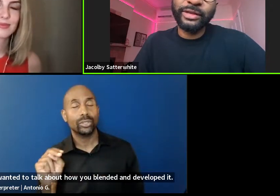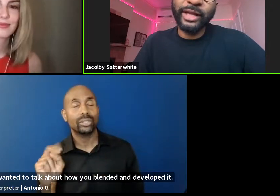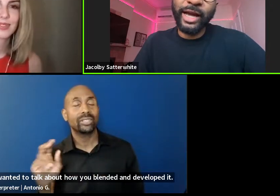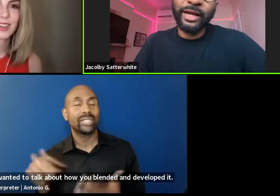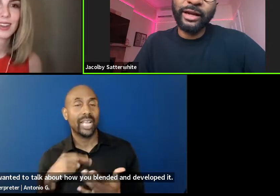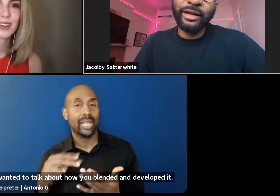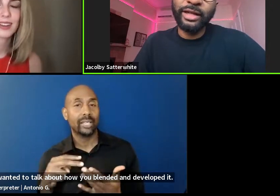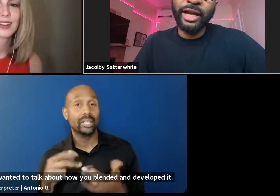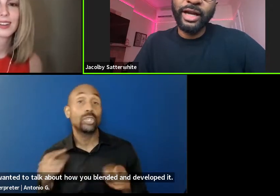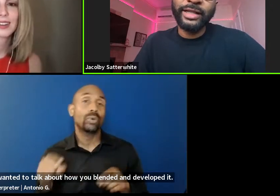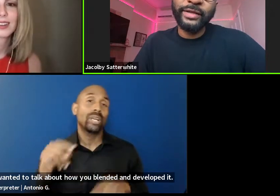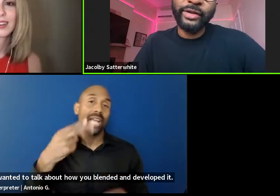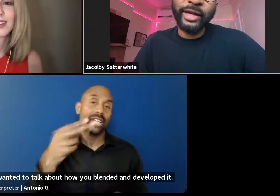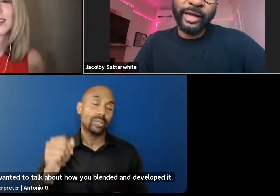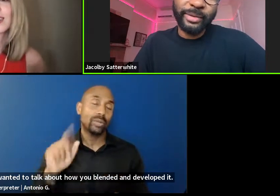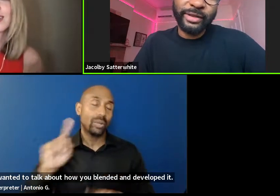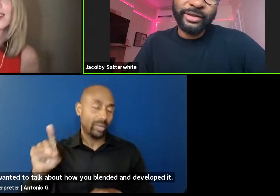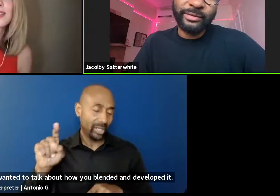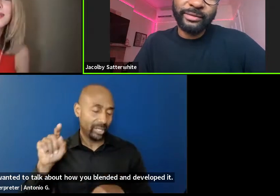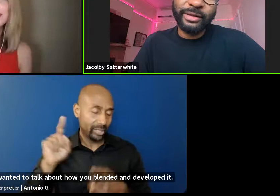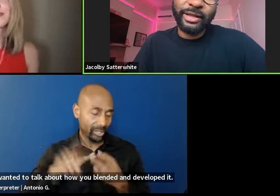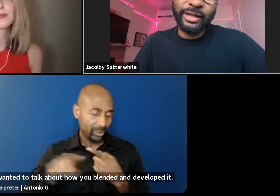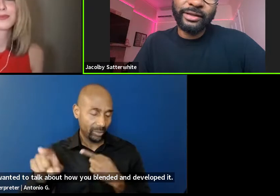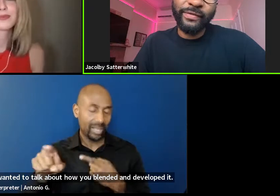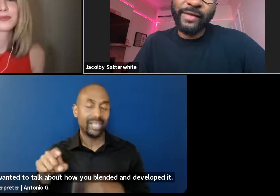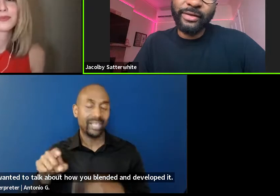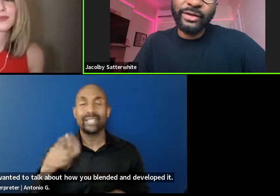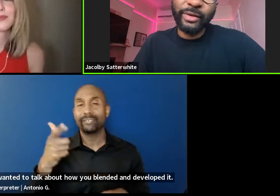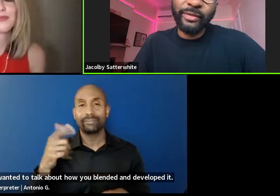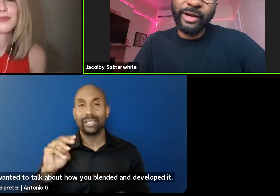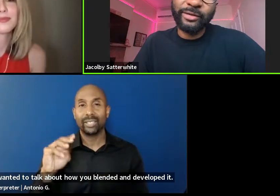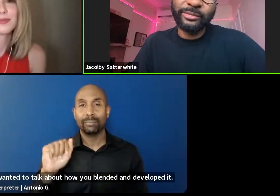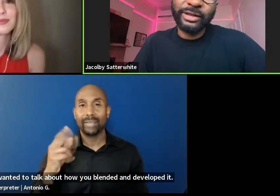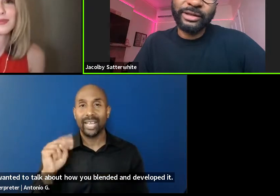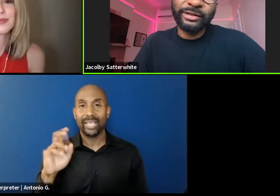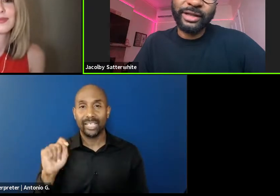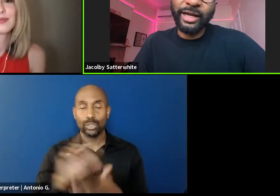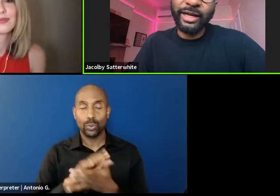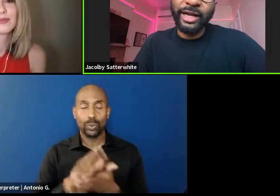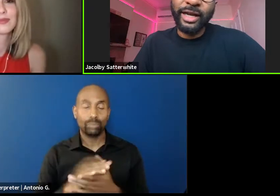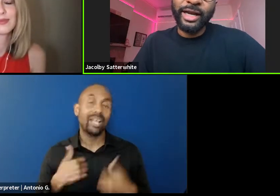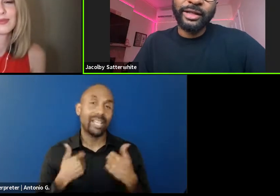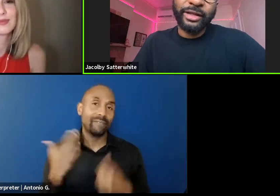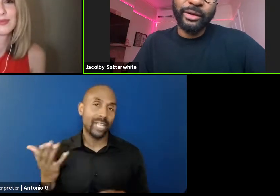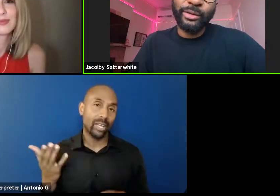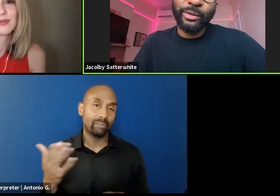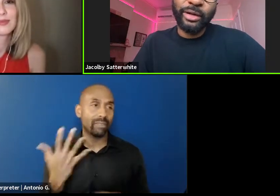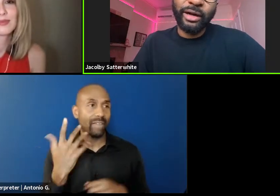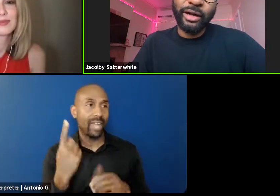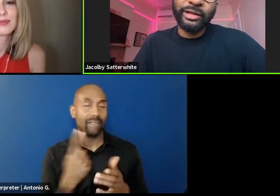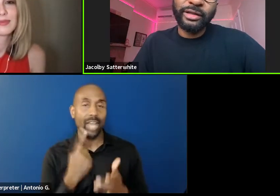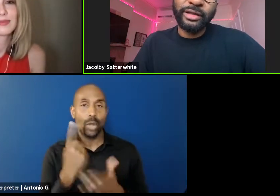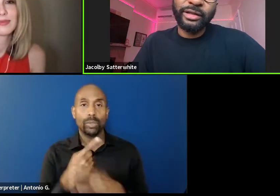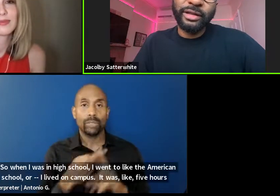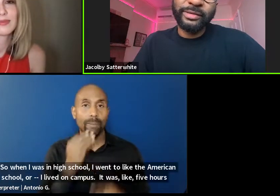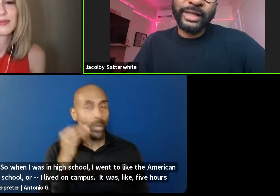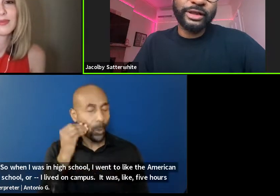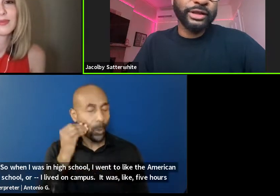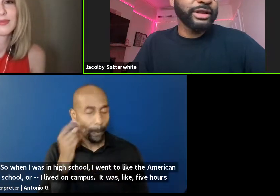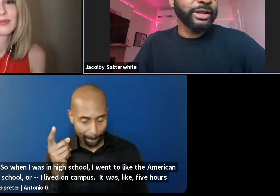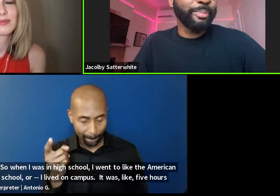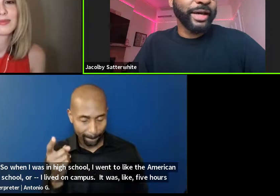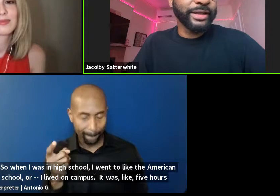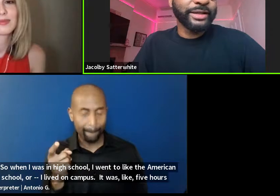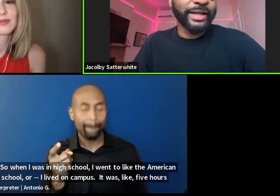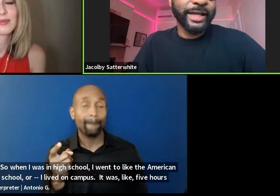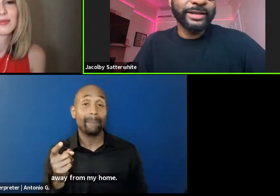school that I lived on campus. It was like 5 hours away from my home. And I, you know, it was